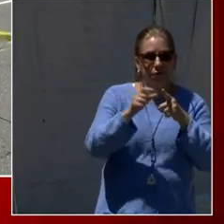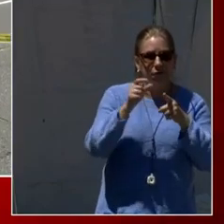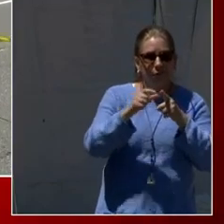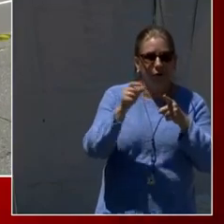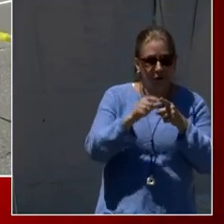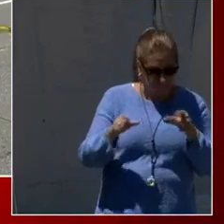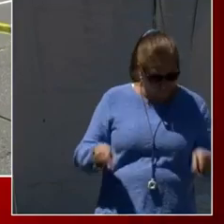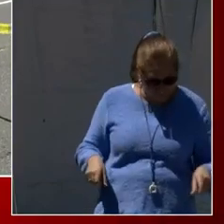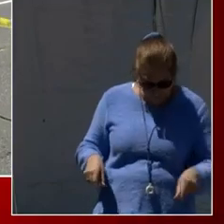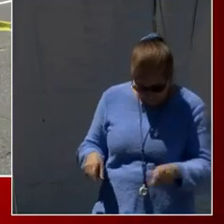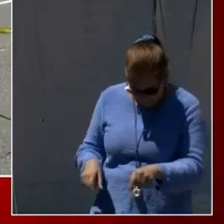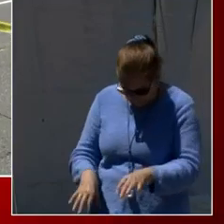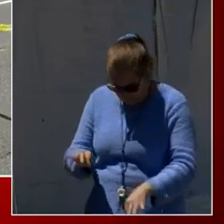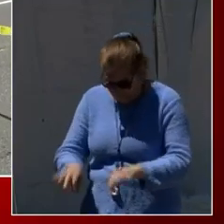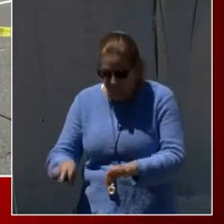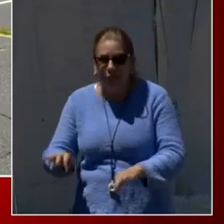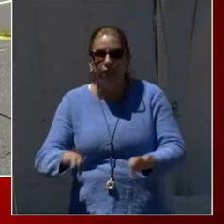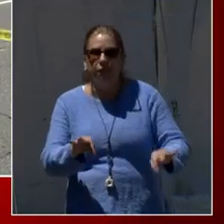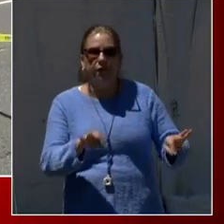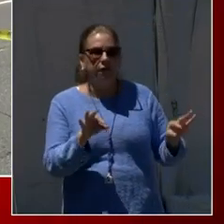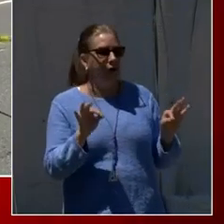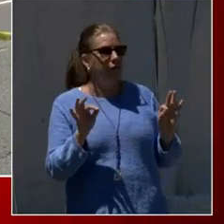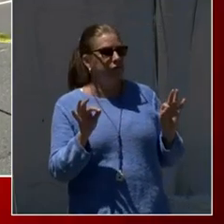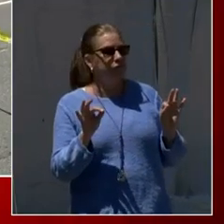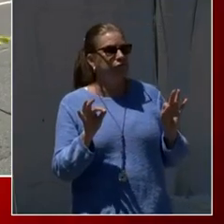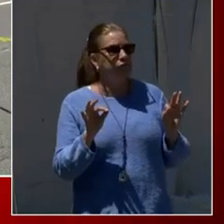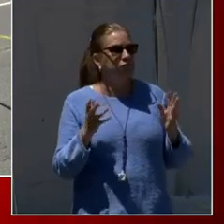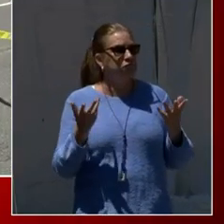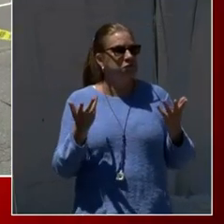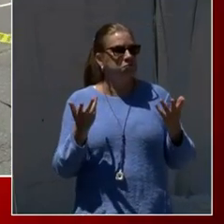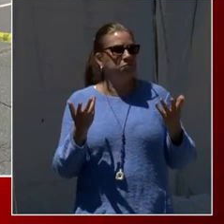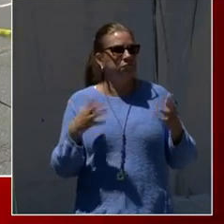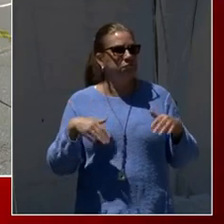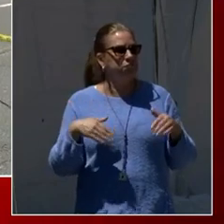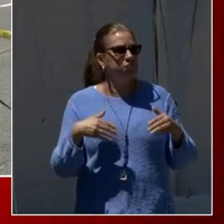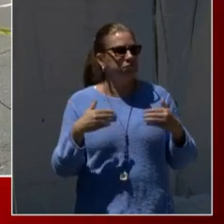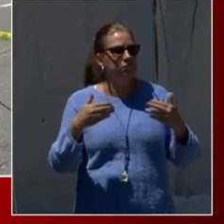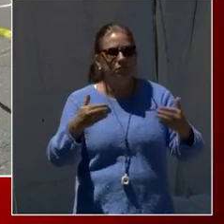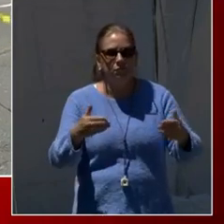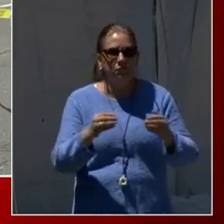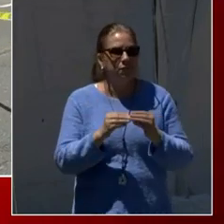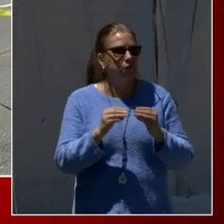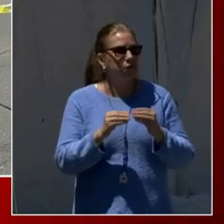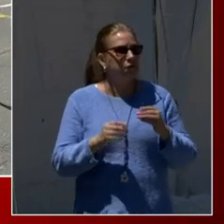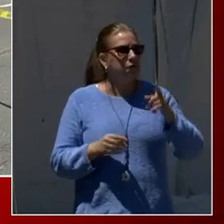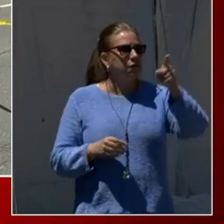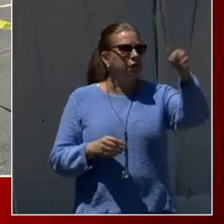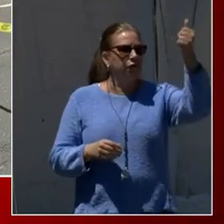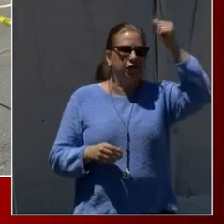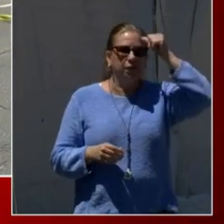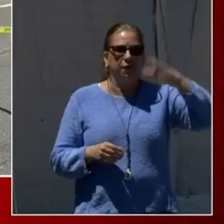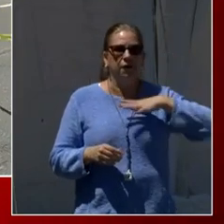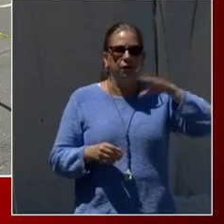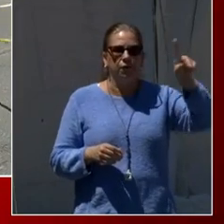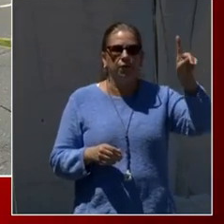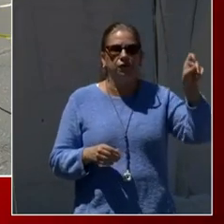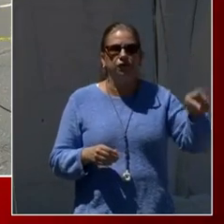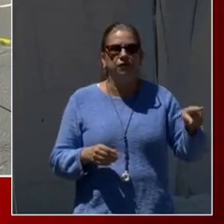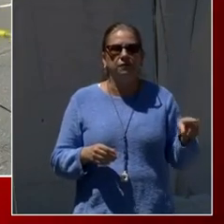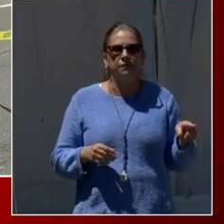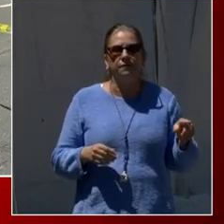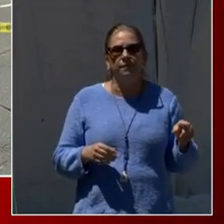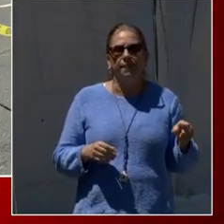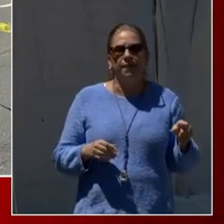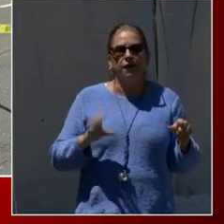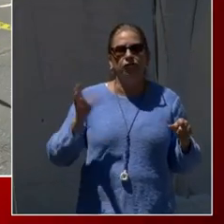of gunshots. Yes. Yes, sir. One question for the chief, one for the mayor, Tom, Channel 7. Is the National Guard helping you at all,